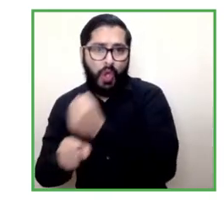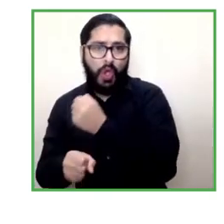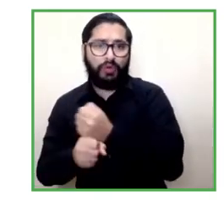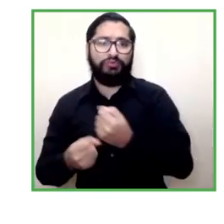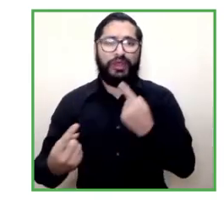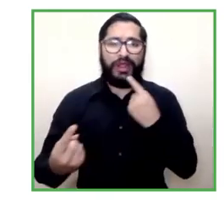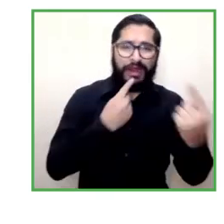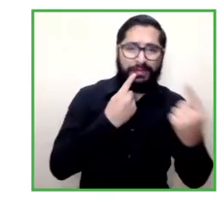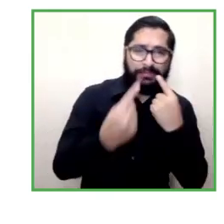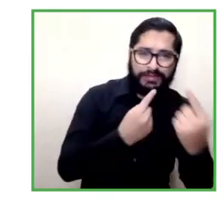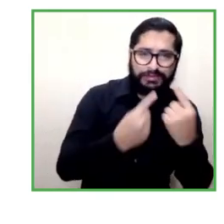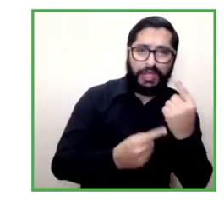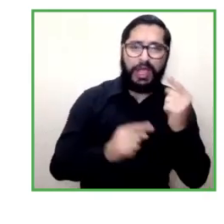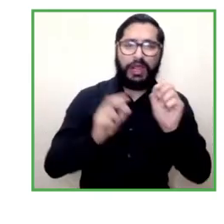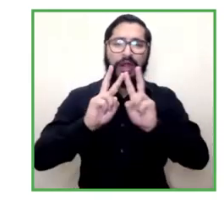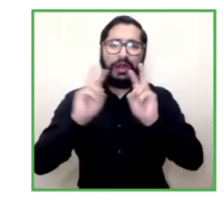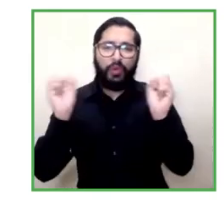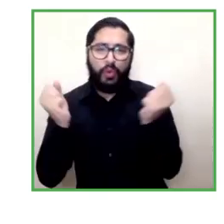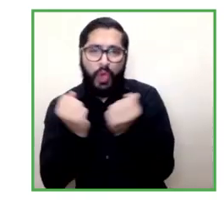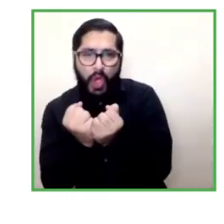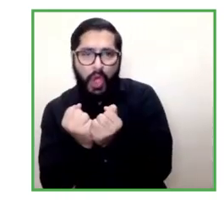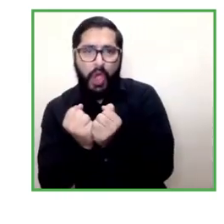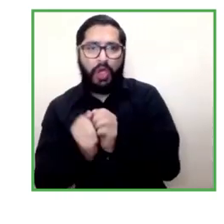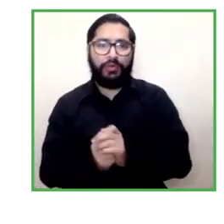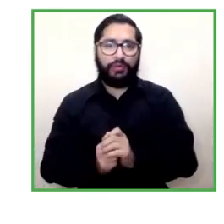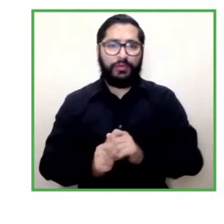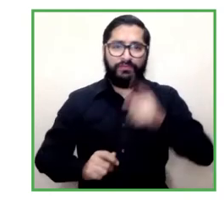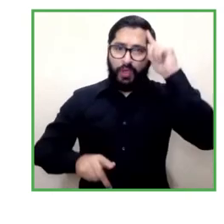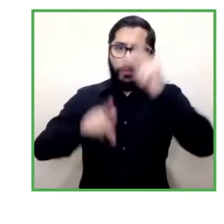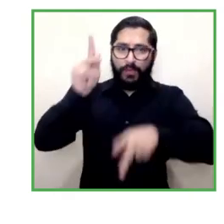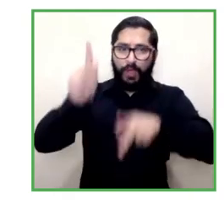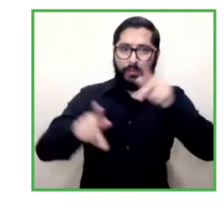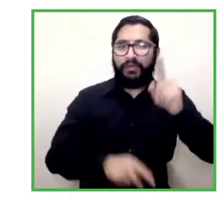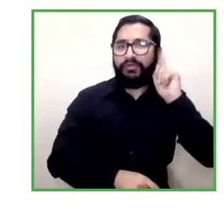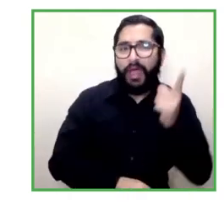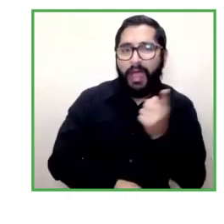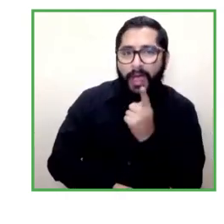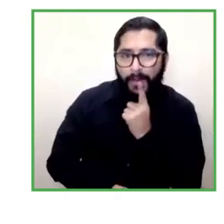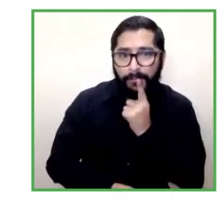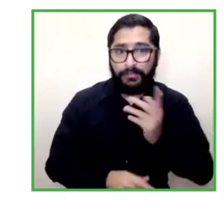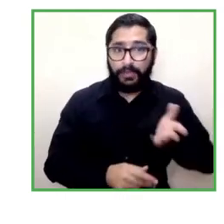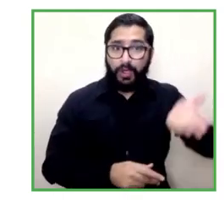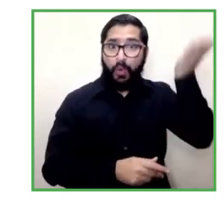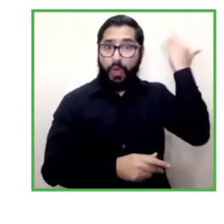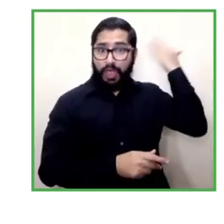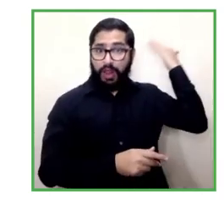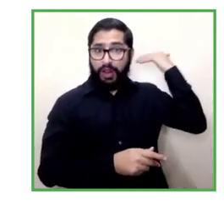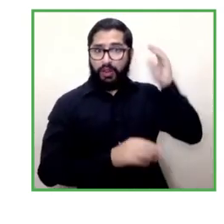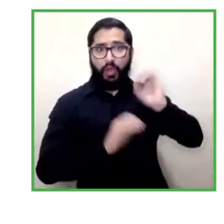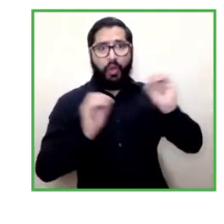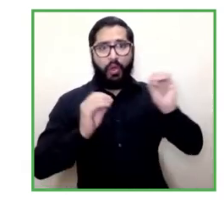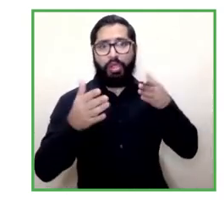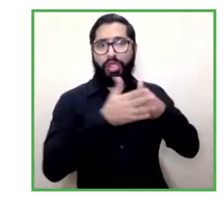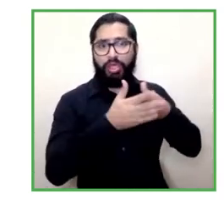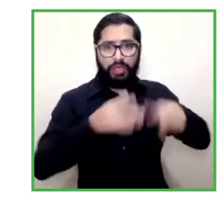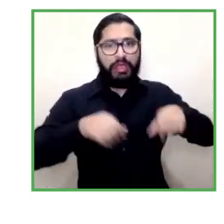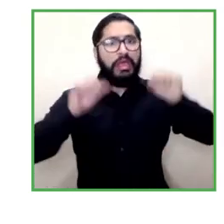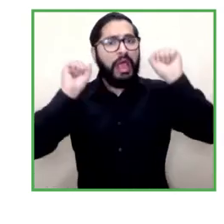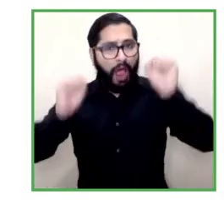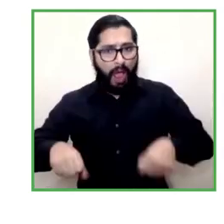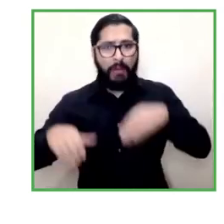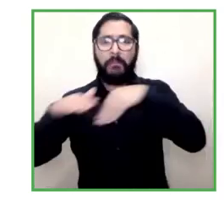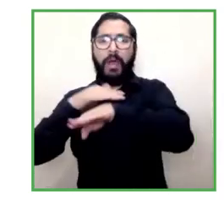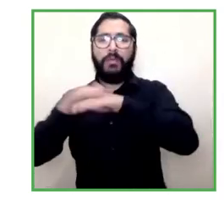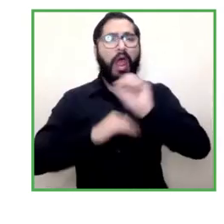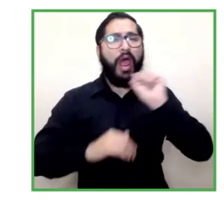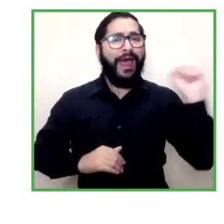interviews is very important because deaf people live with their barriers, but now they can do